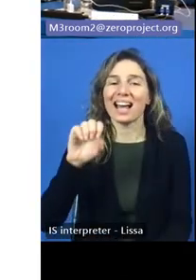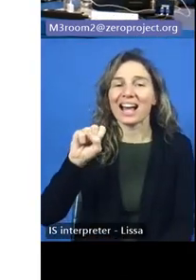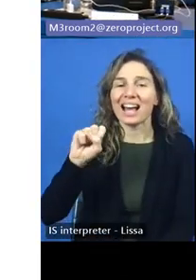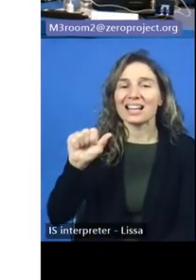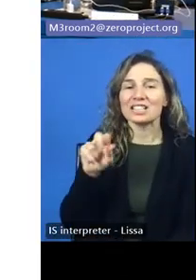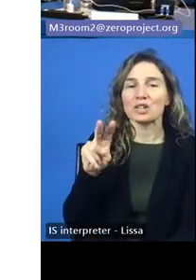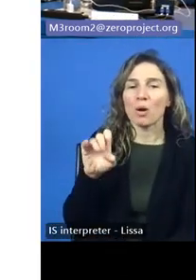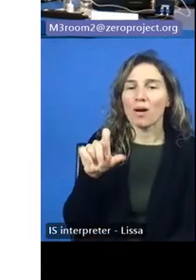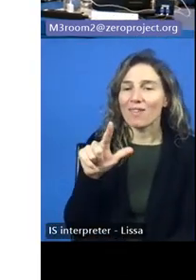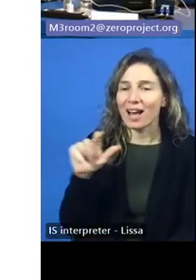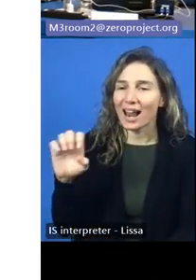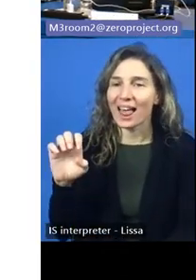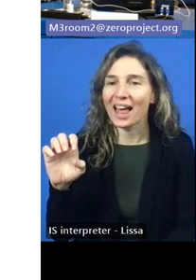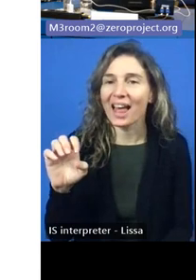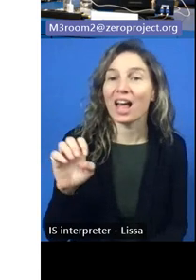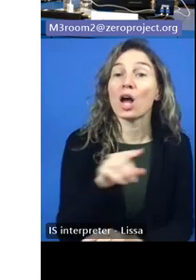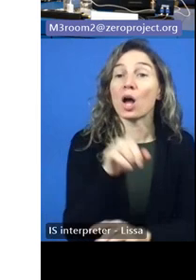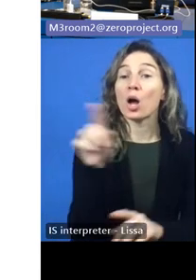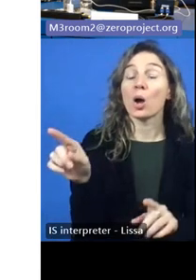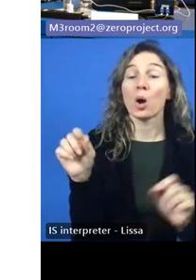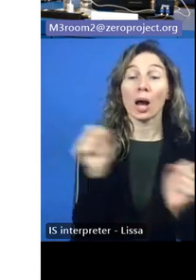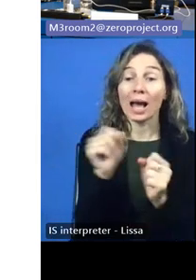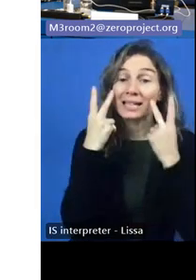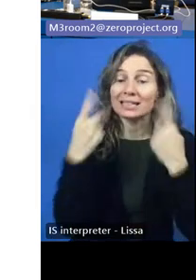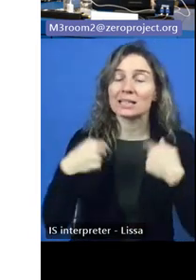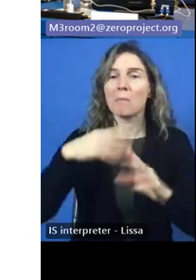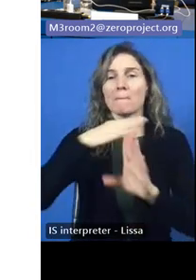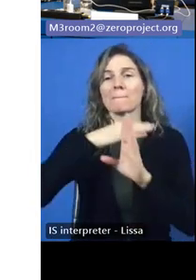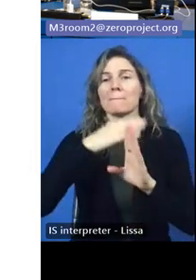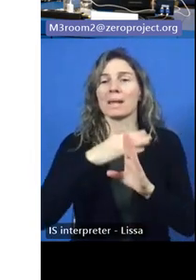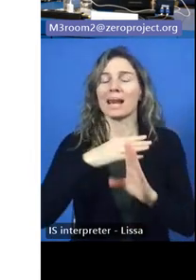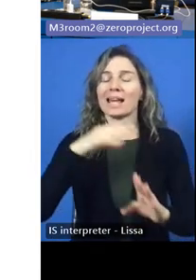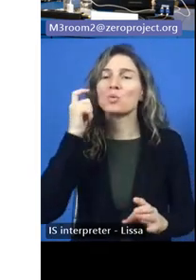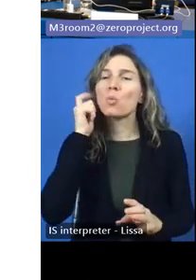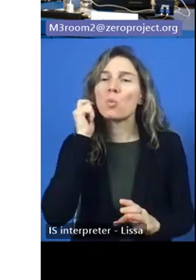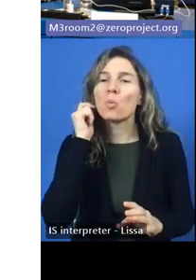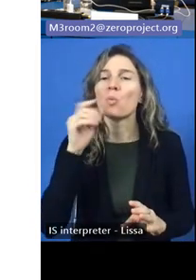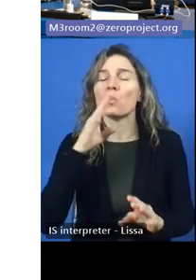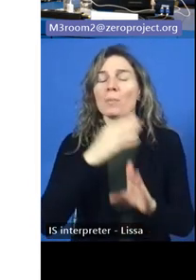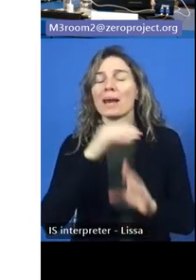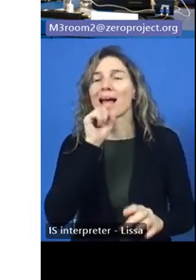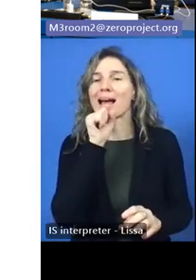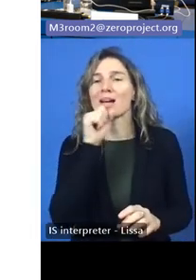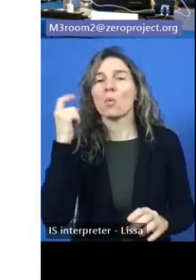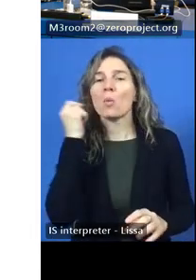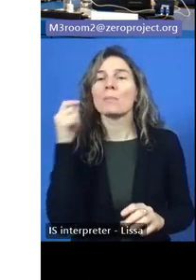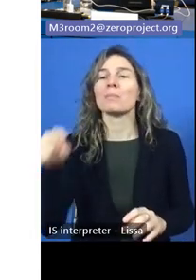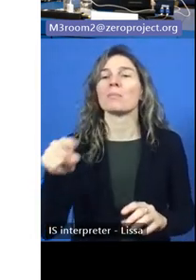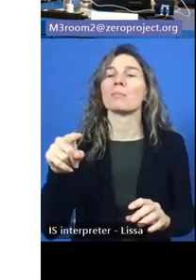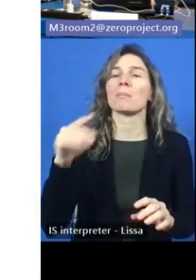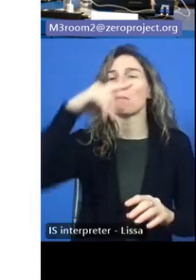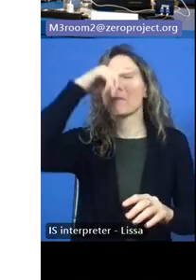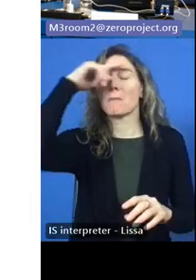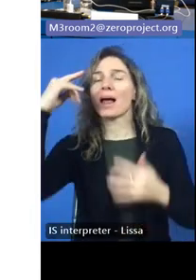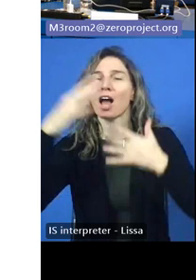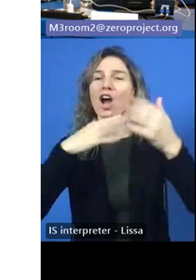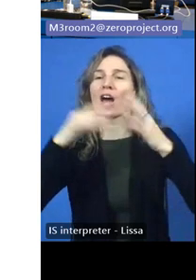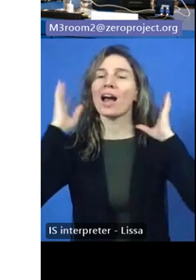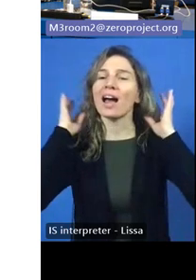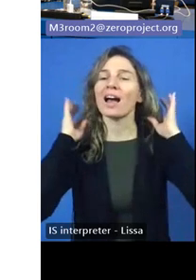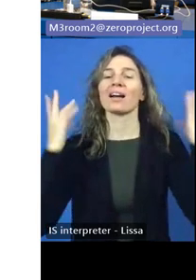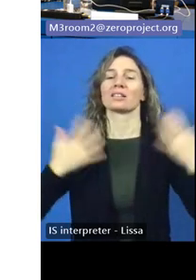who can't see me, I'm a middle aged woman with brown and grey hair and I'm dressed in black and white. Before